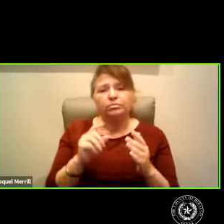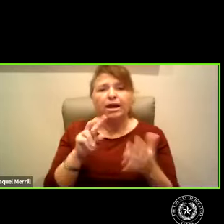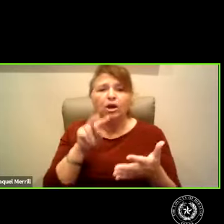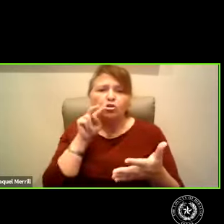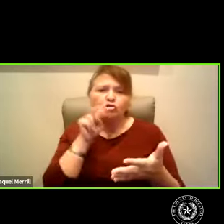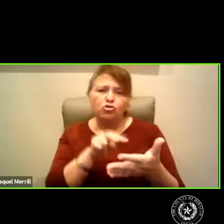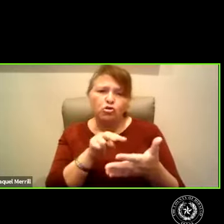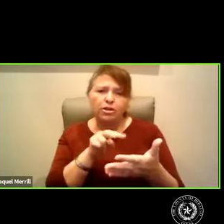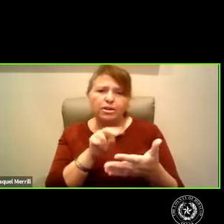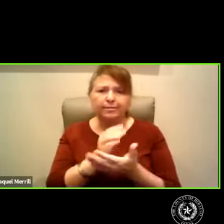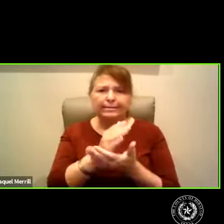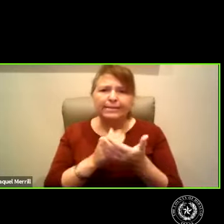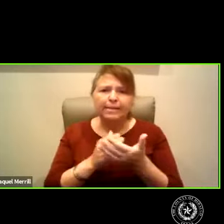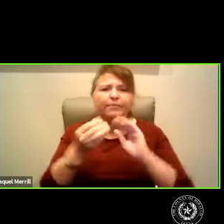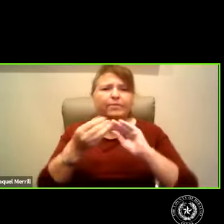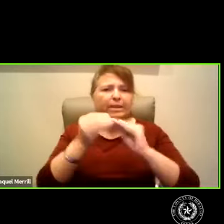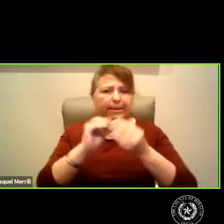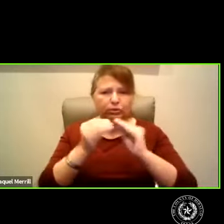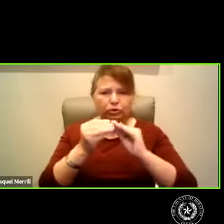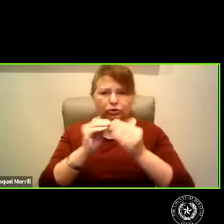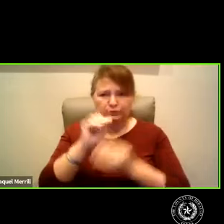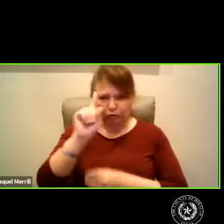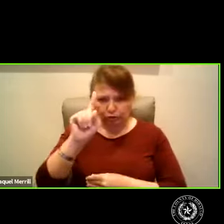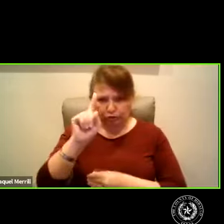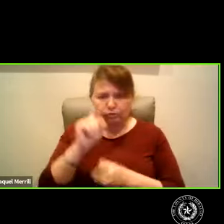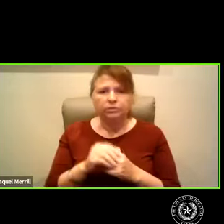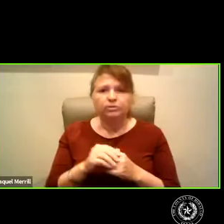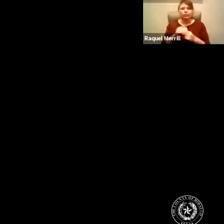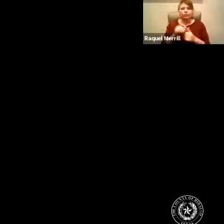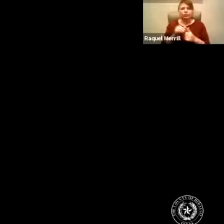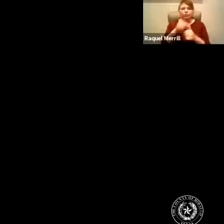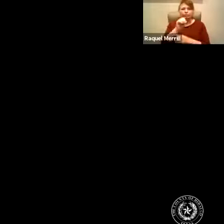at some of the numbers. May I have the first slide, please?